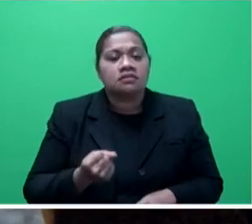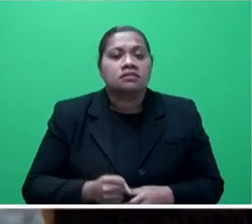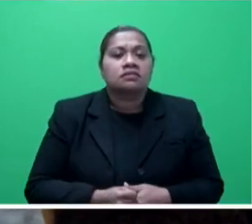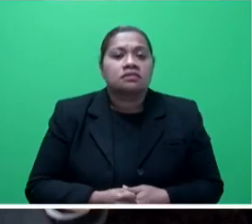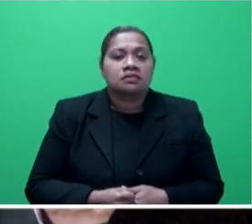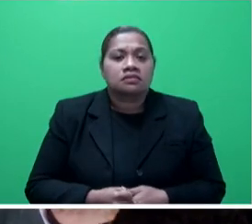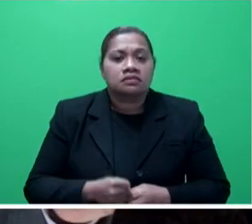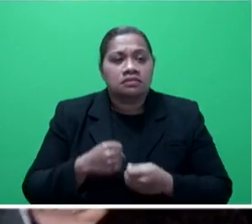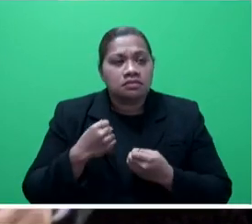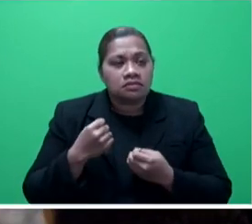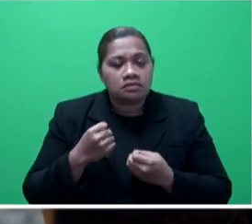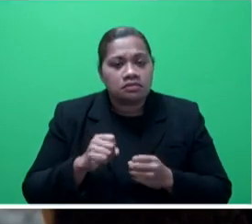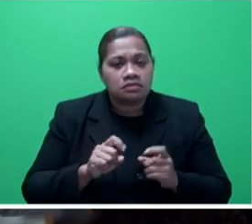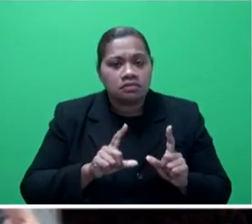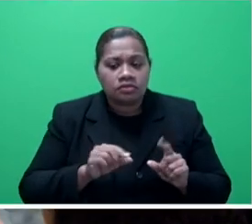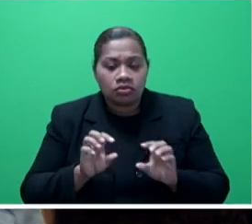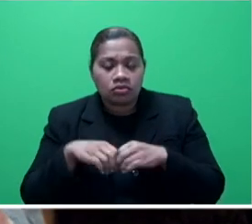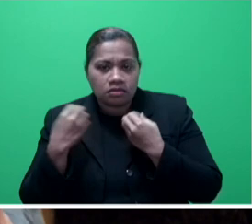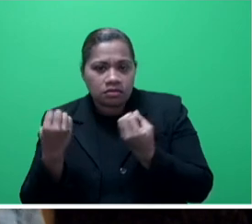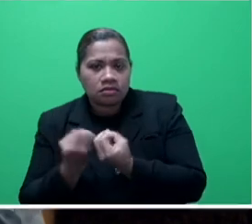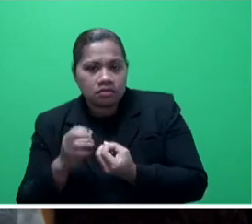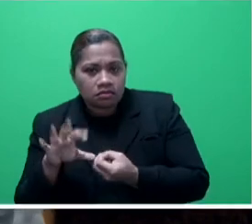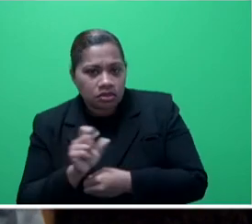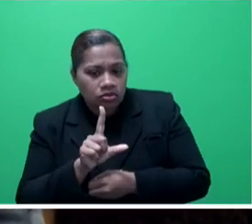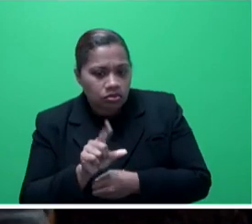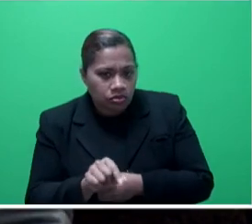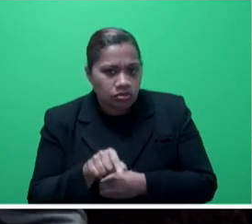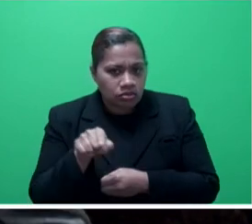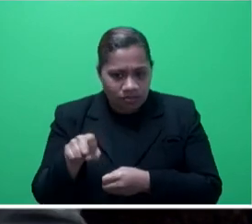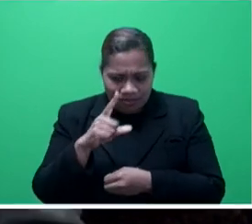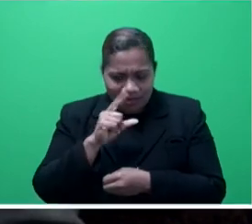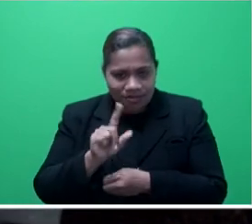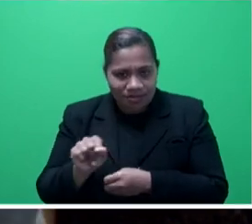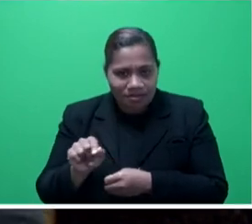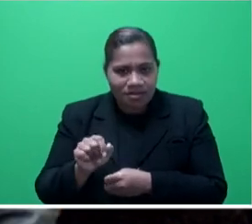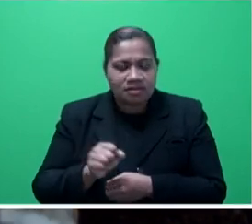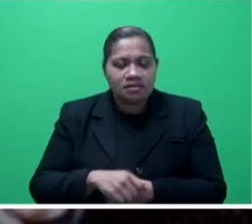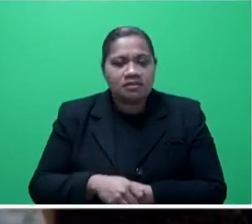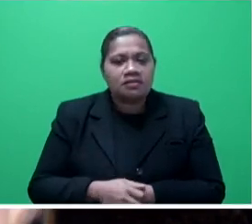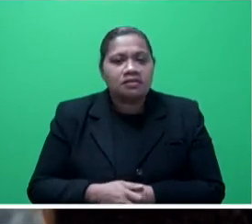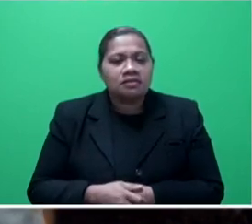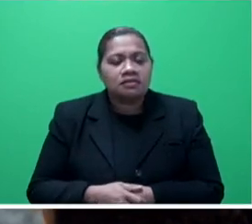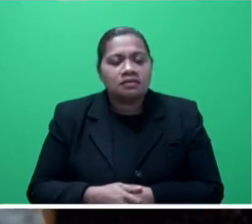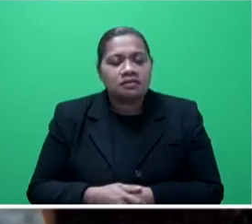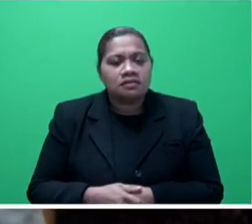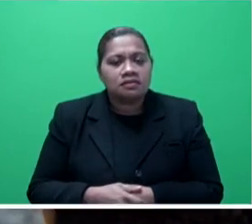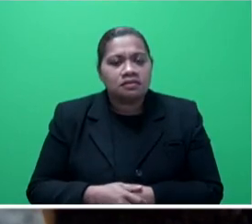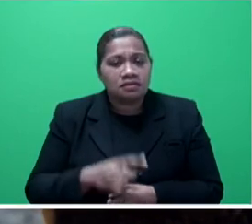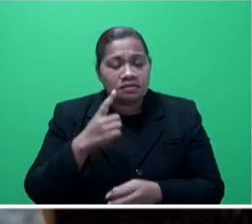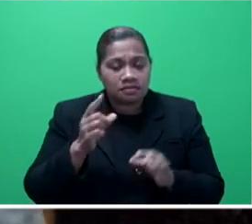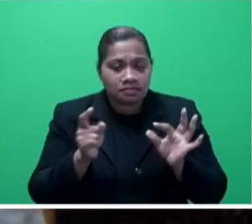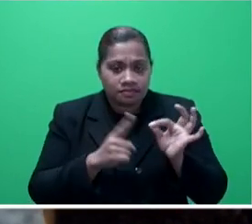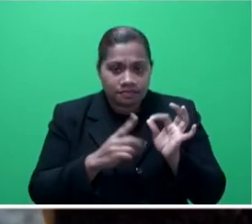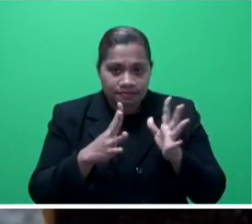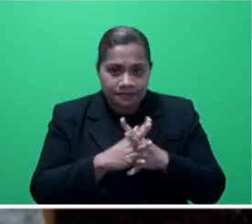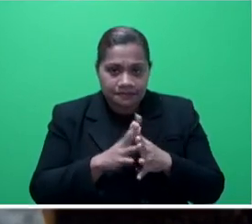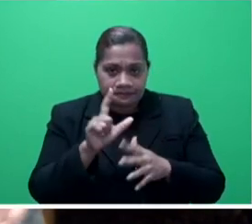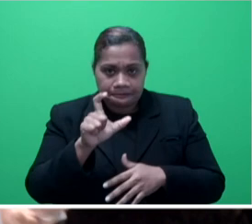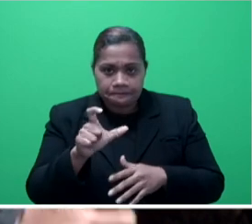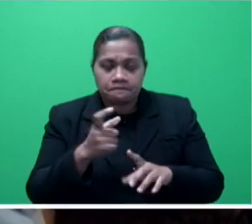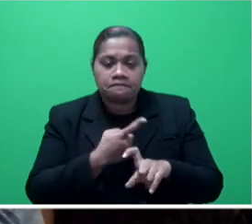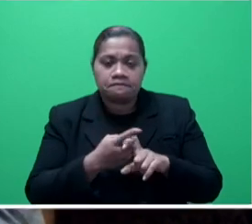a organization that is certified to do so. And as we have seen, PwC, Ernst & Young,